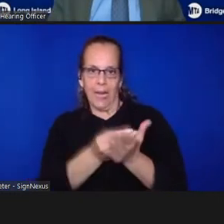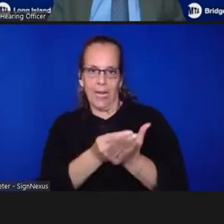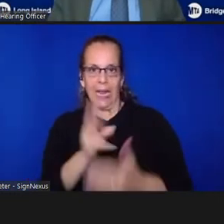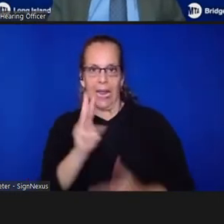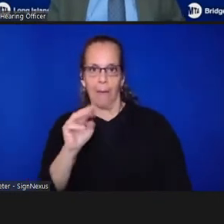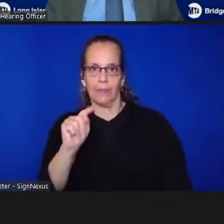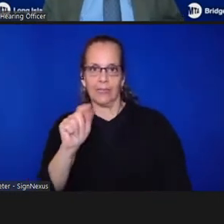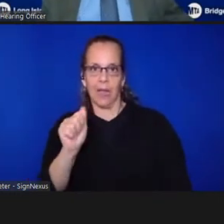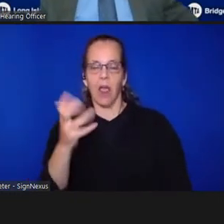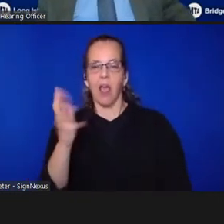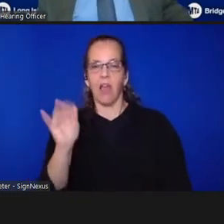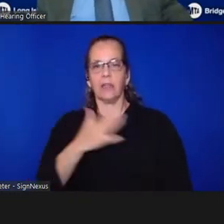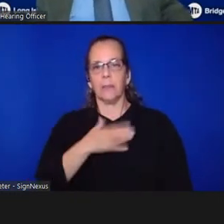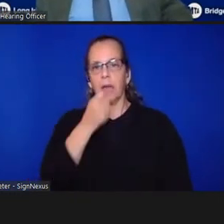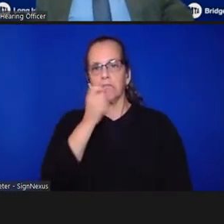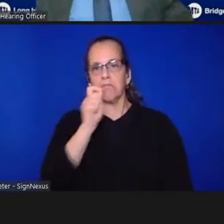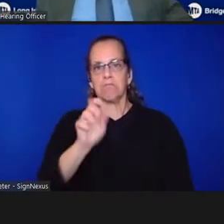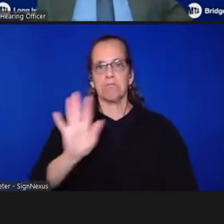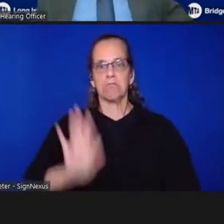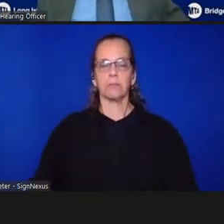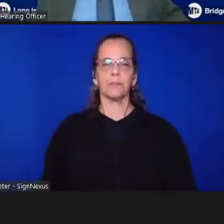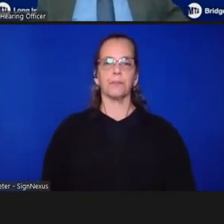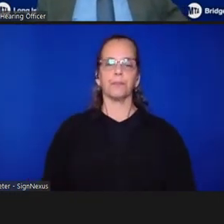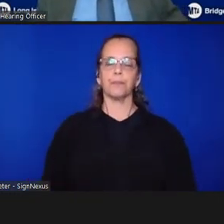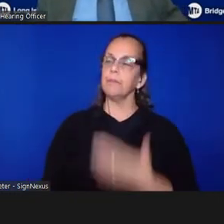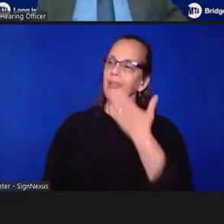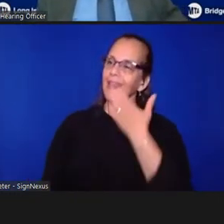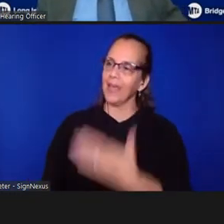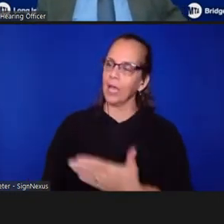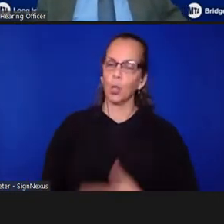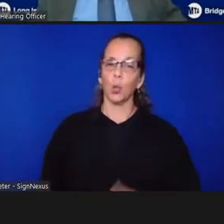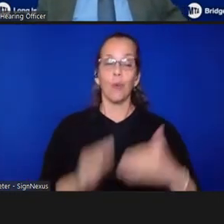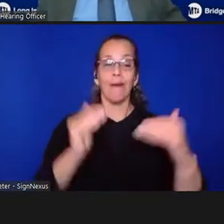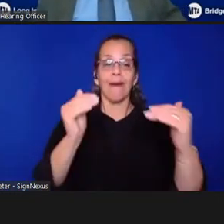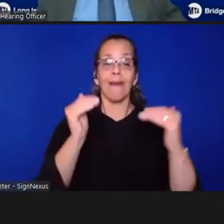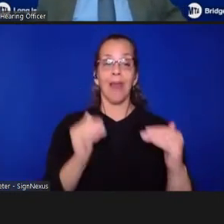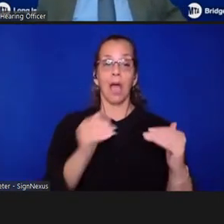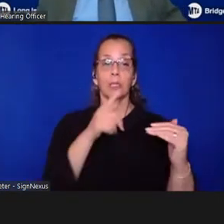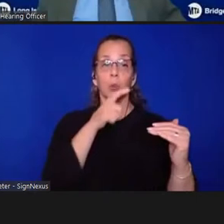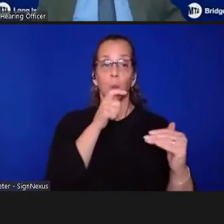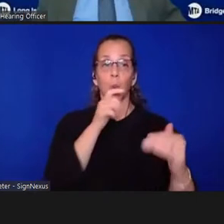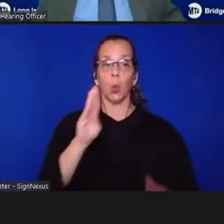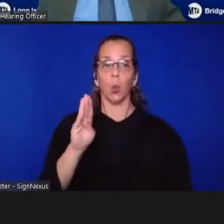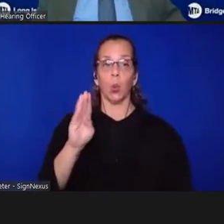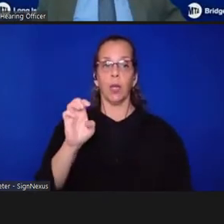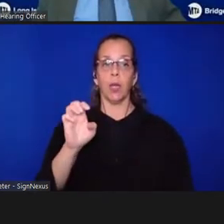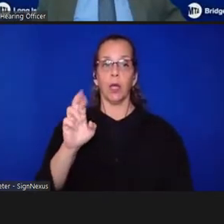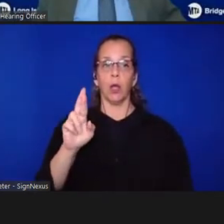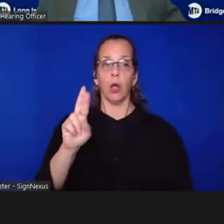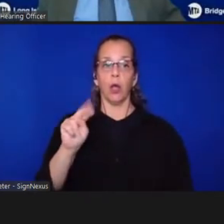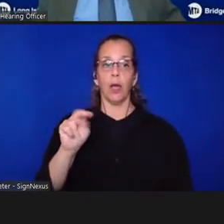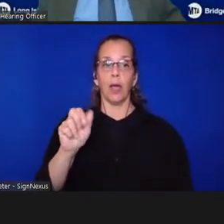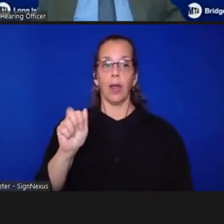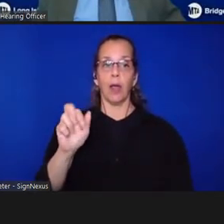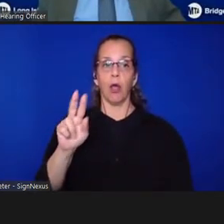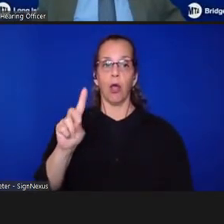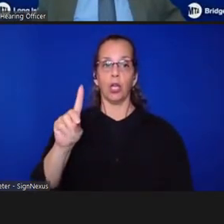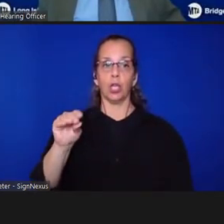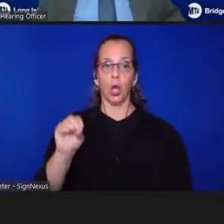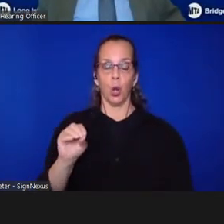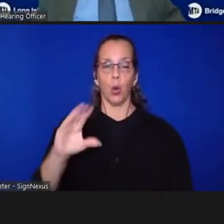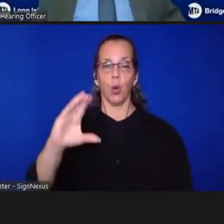say thank you our next speaker is Bernardo celerino followed by Liam